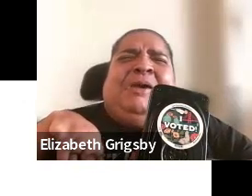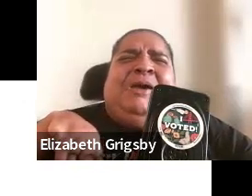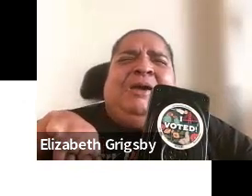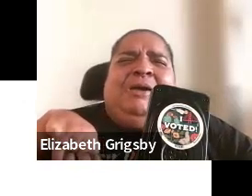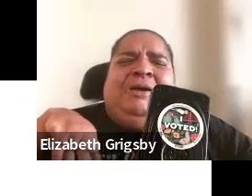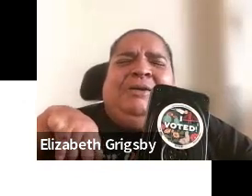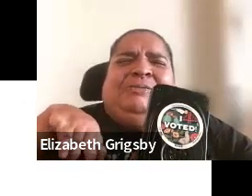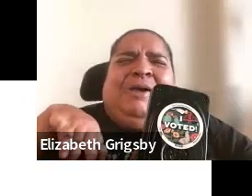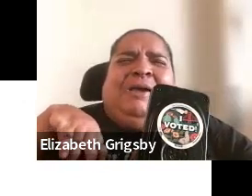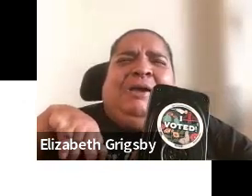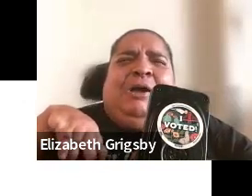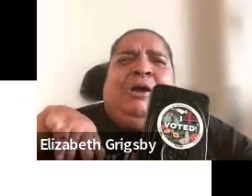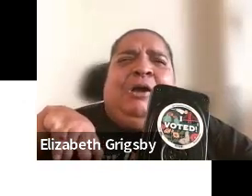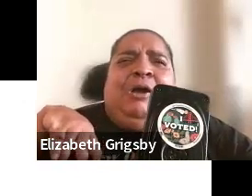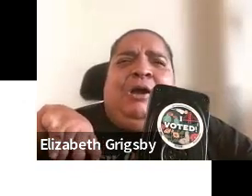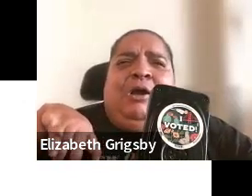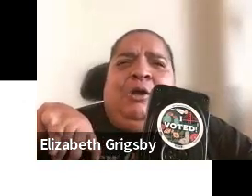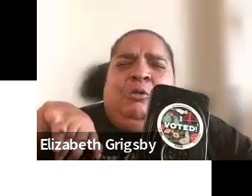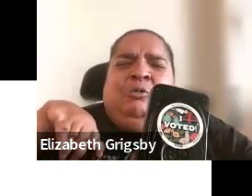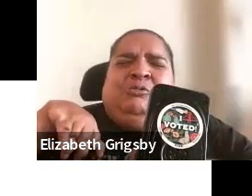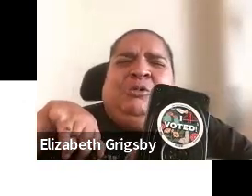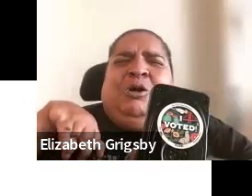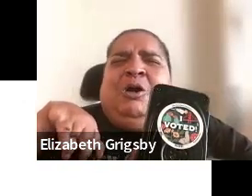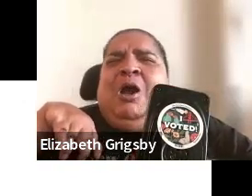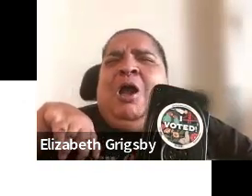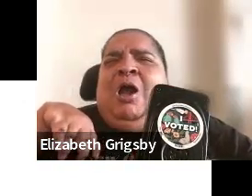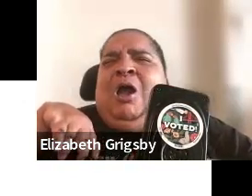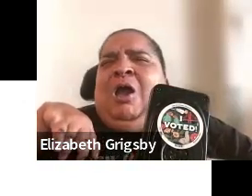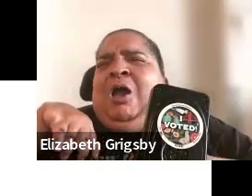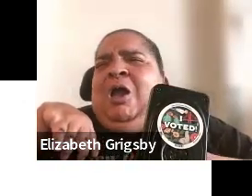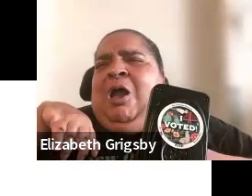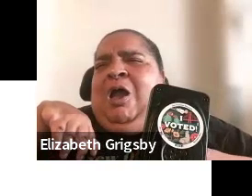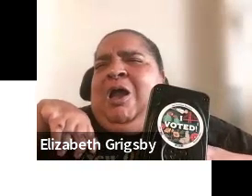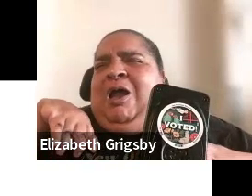happen, it's like, who,